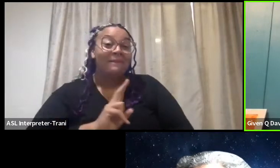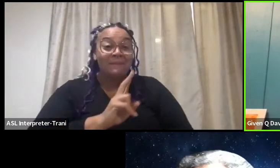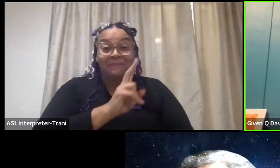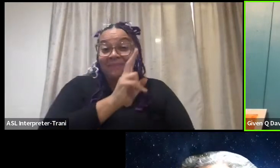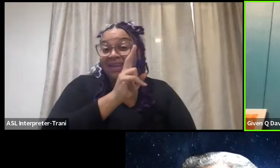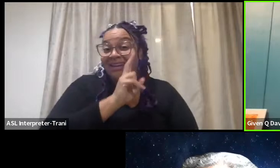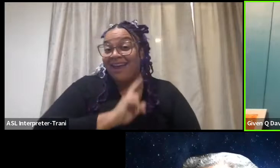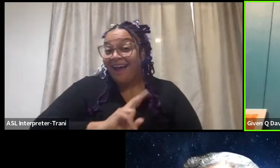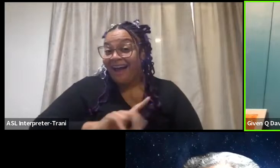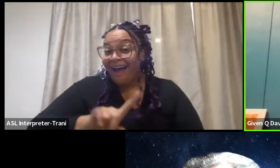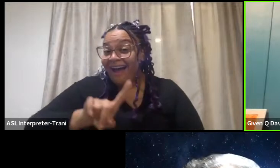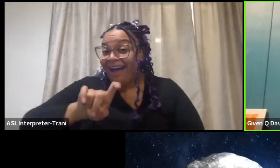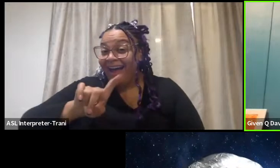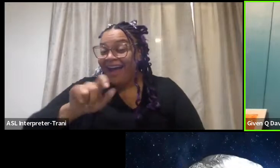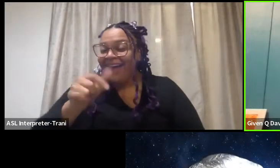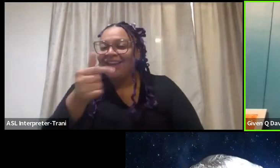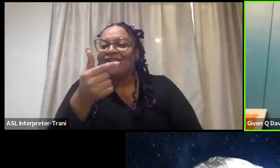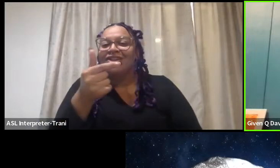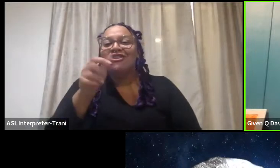Geminis?